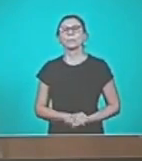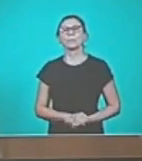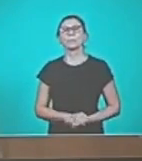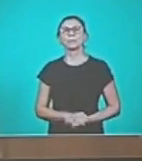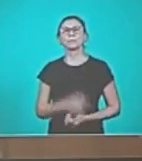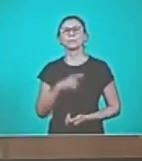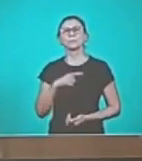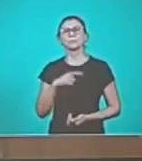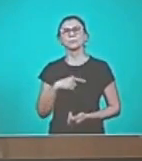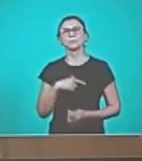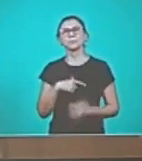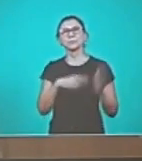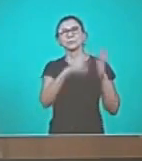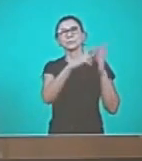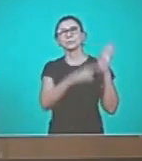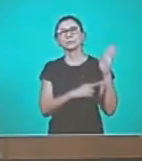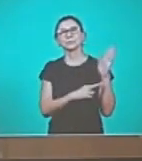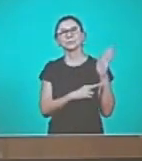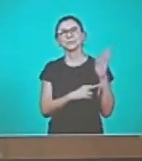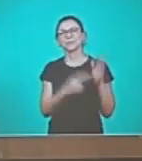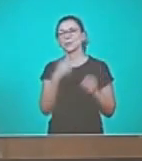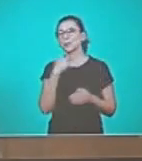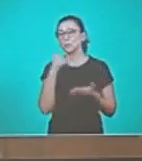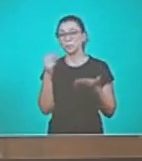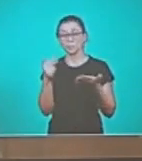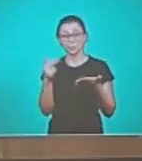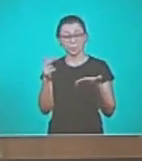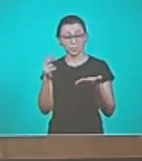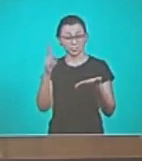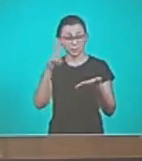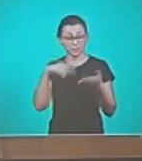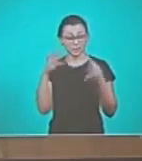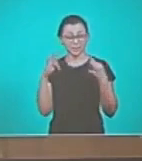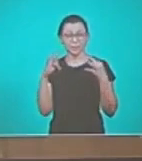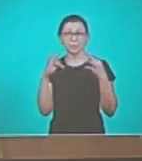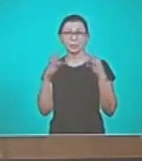We have a report here. I cannot read all the reports.